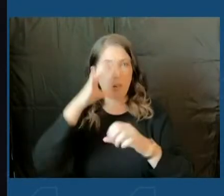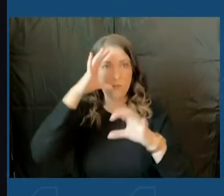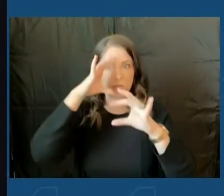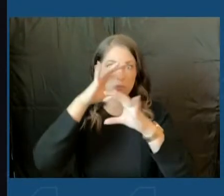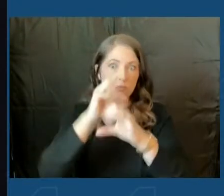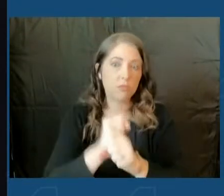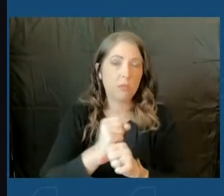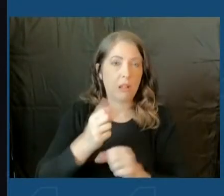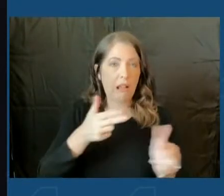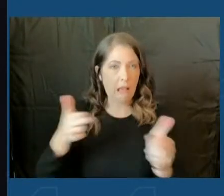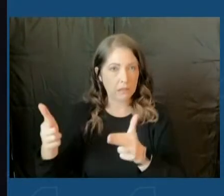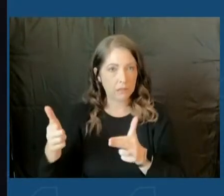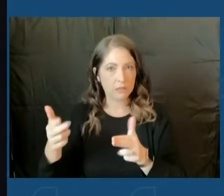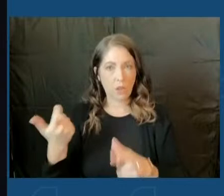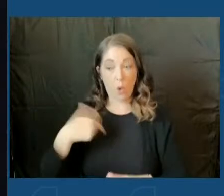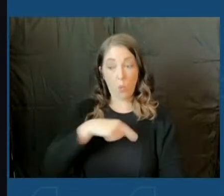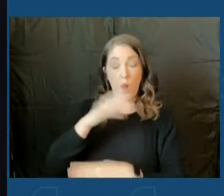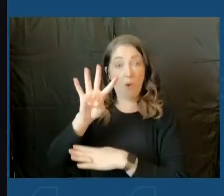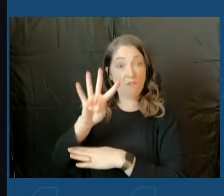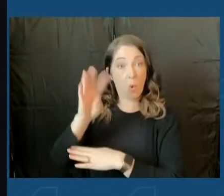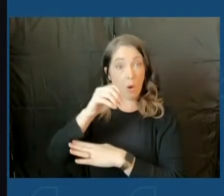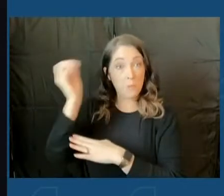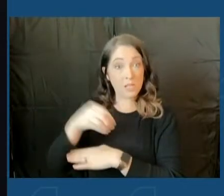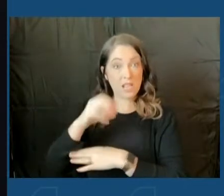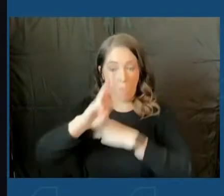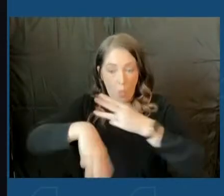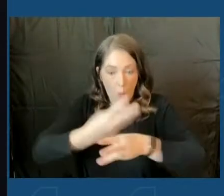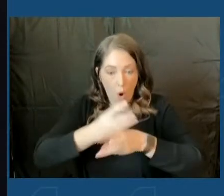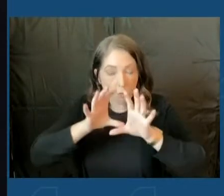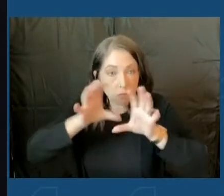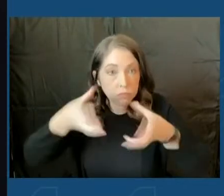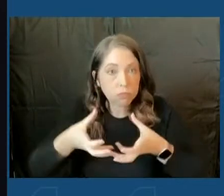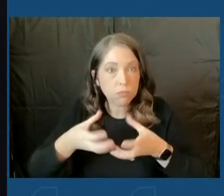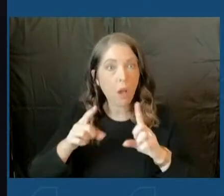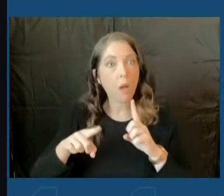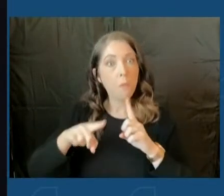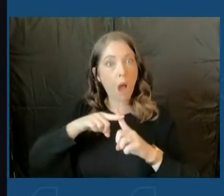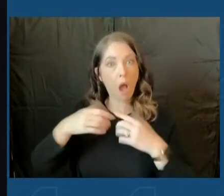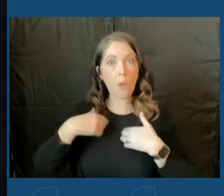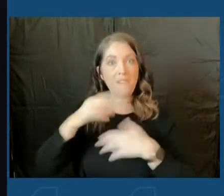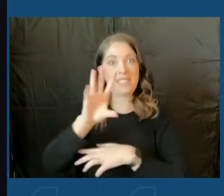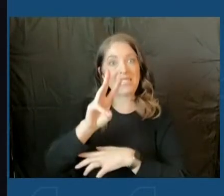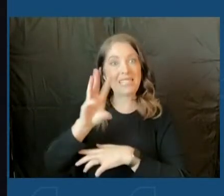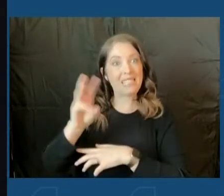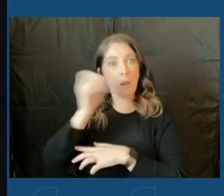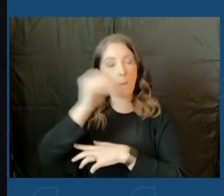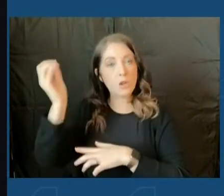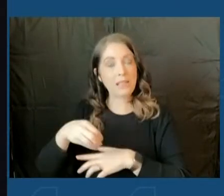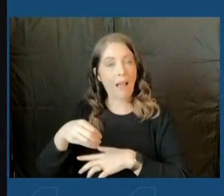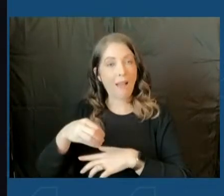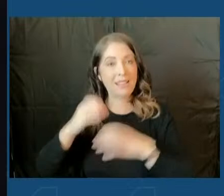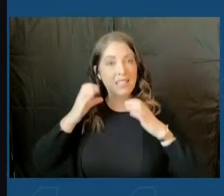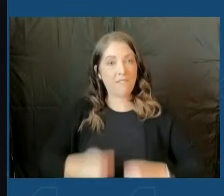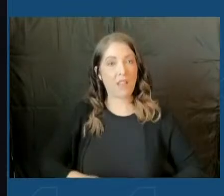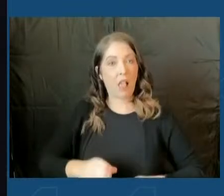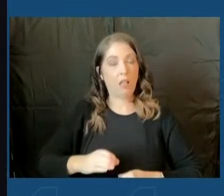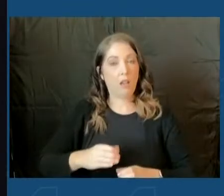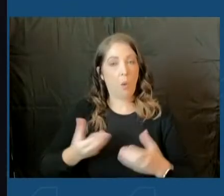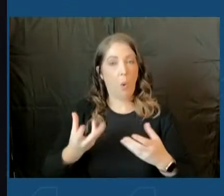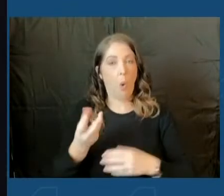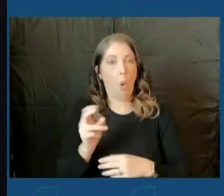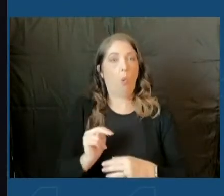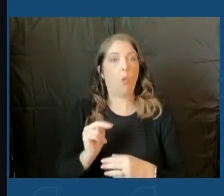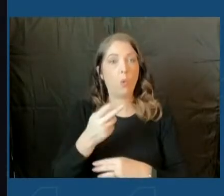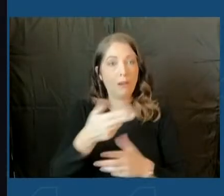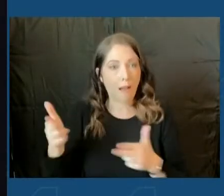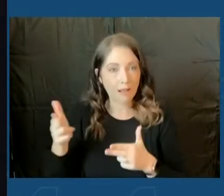population, but yet we have 66% of the civilian-held guns in the world. Can you imagine that? There's